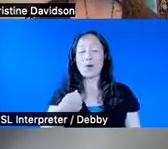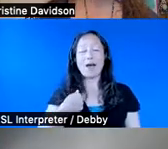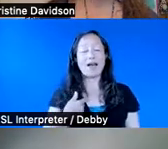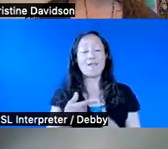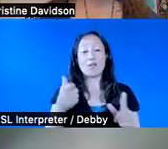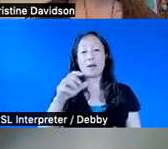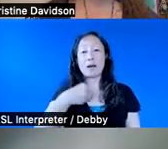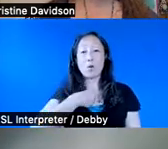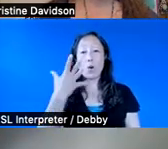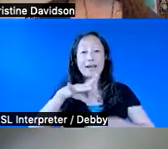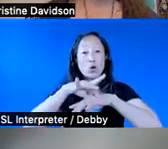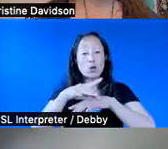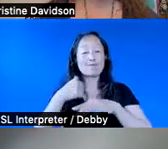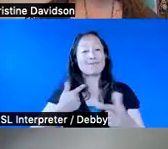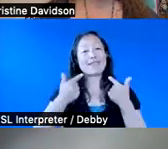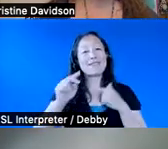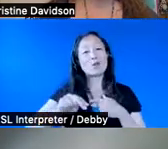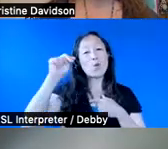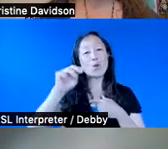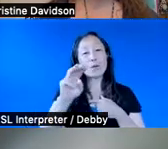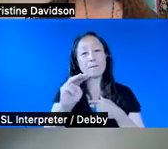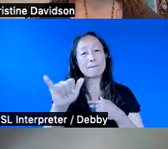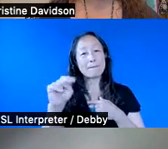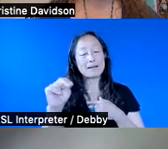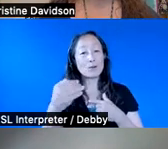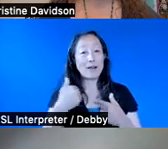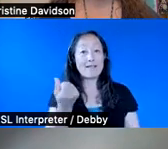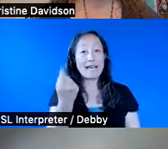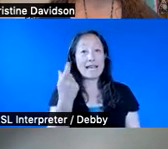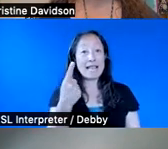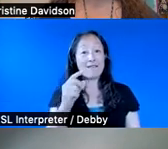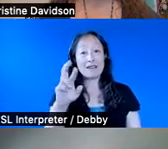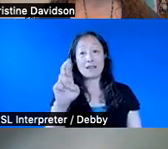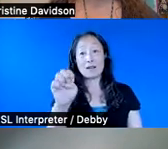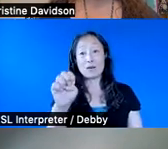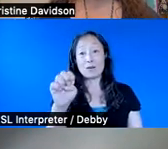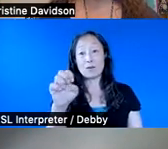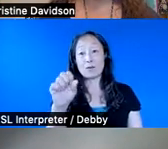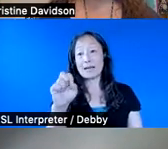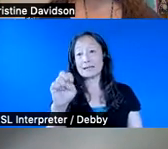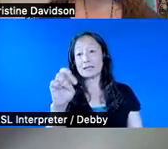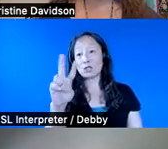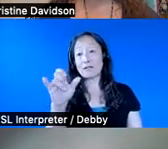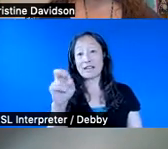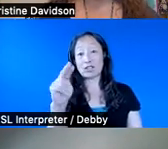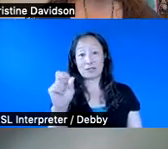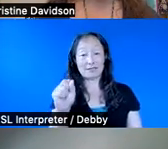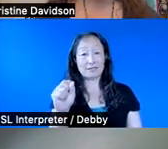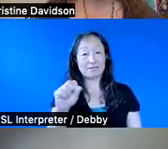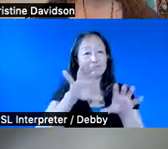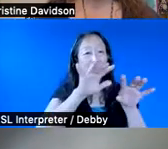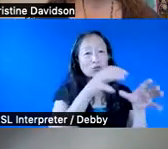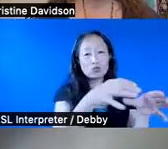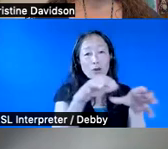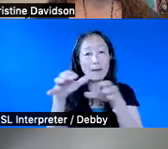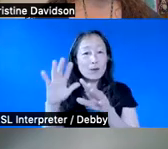northern Minnesota. We have 11 reservations and tribal communities here in Minnesota, and I'm from the White Earth one.